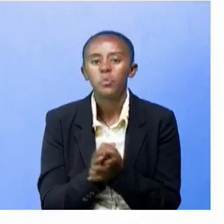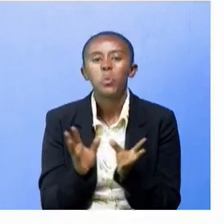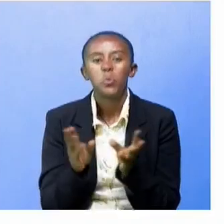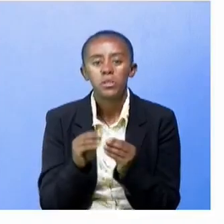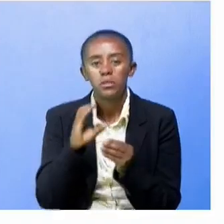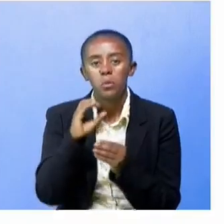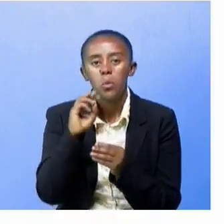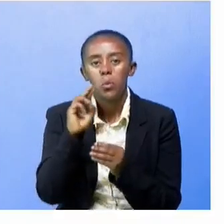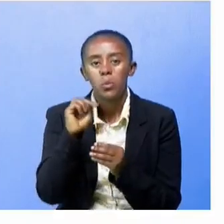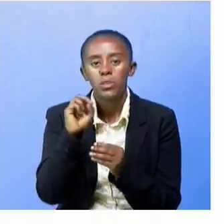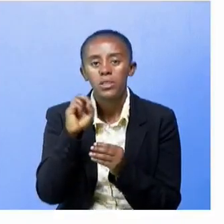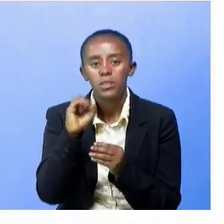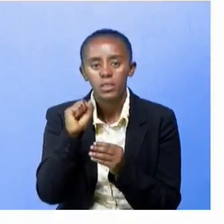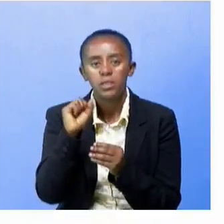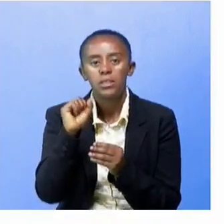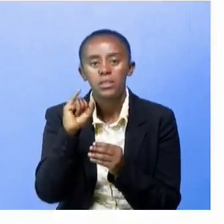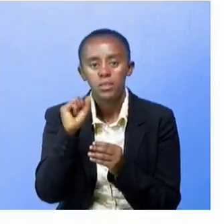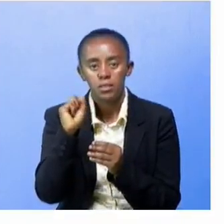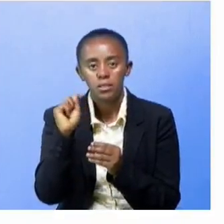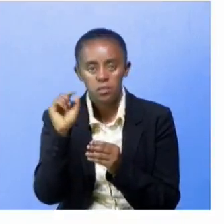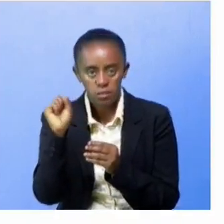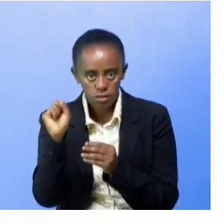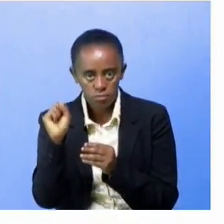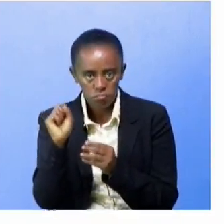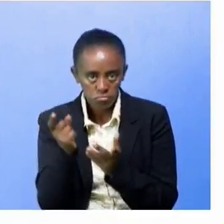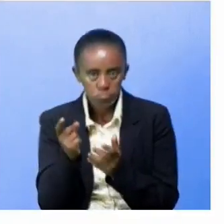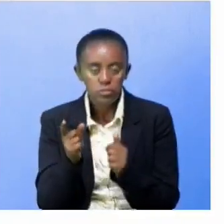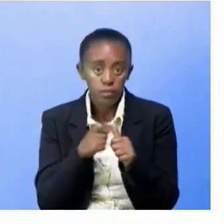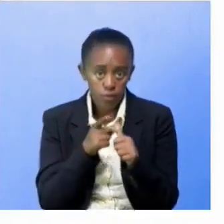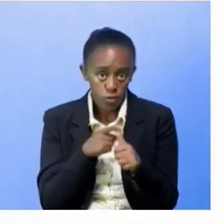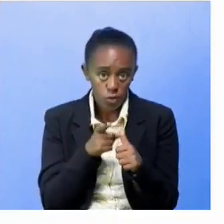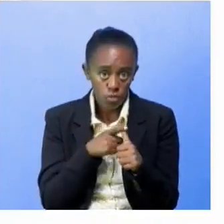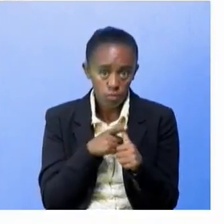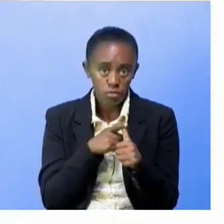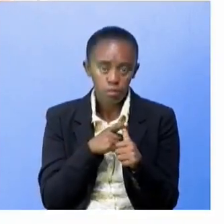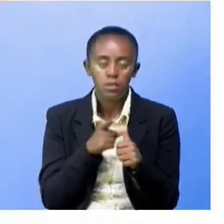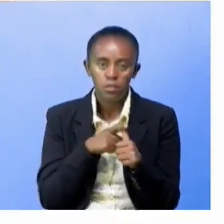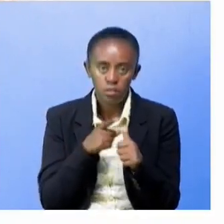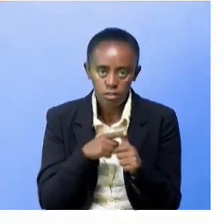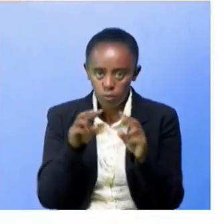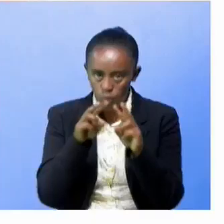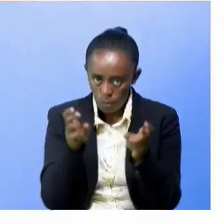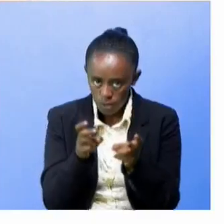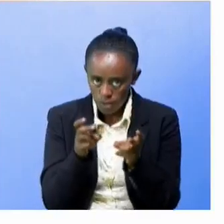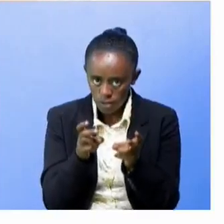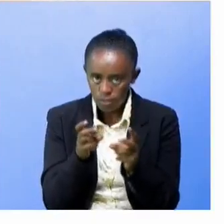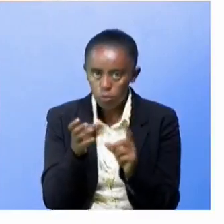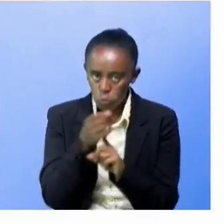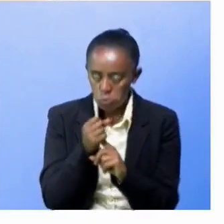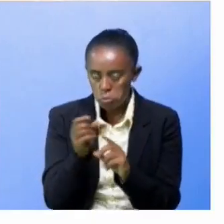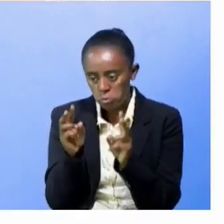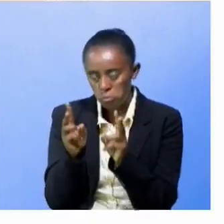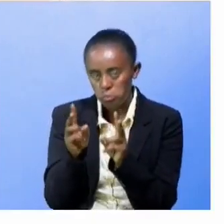consists of the first one, topic, sentence,